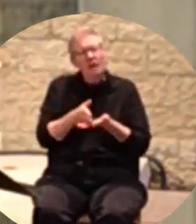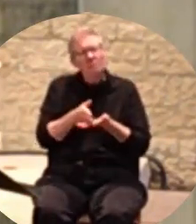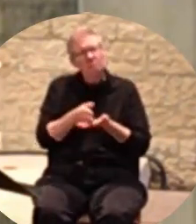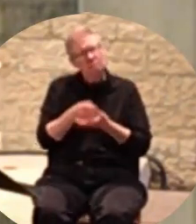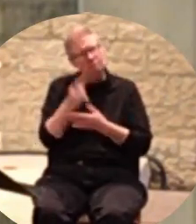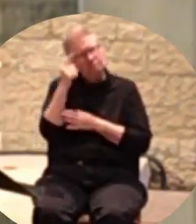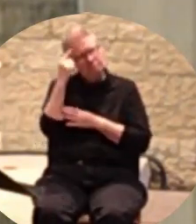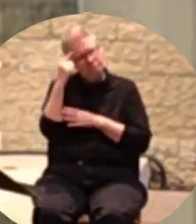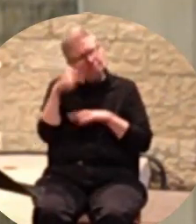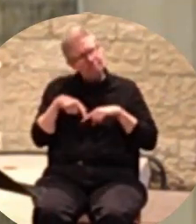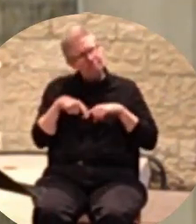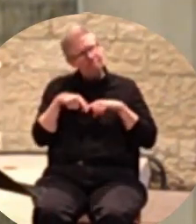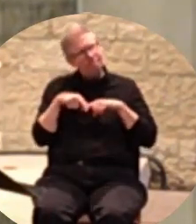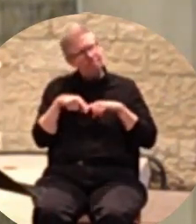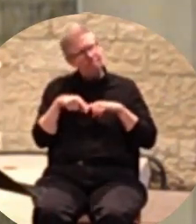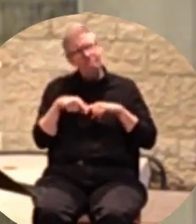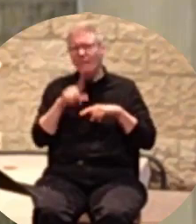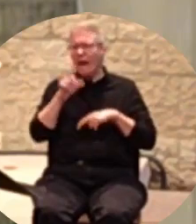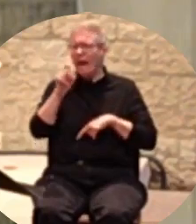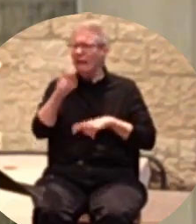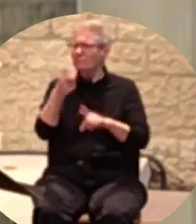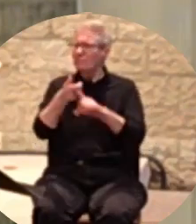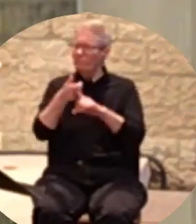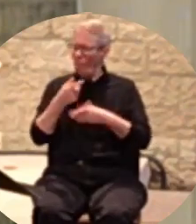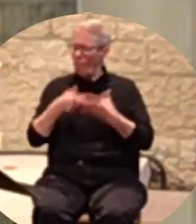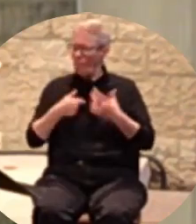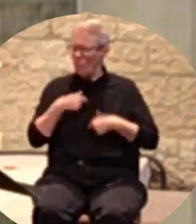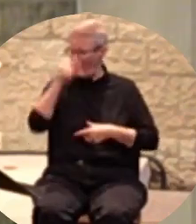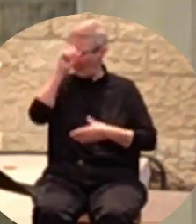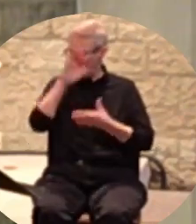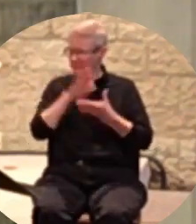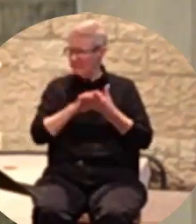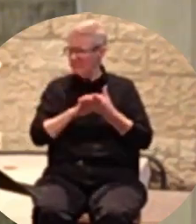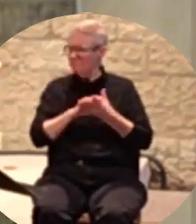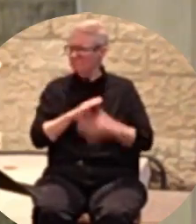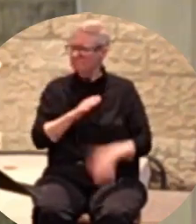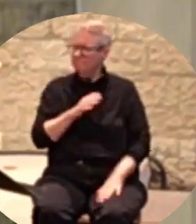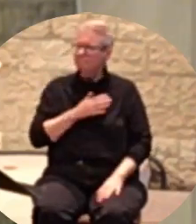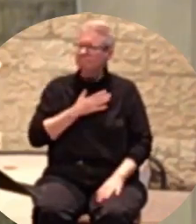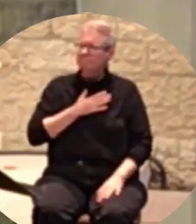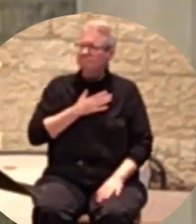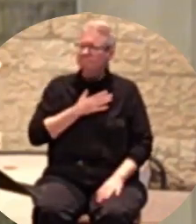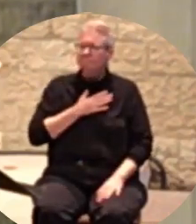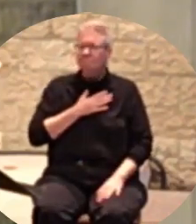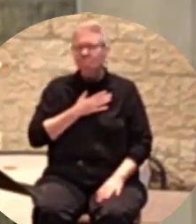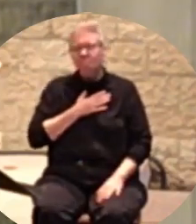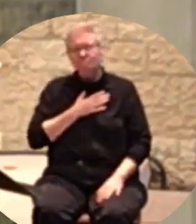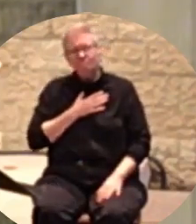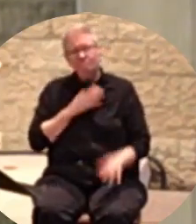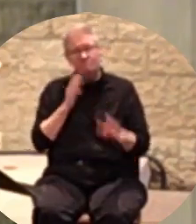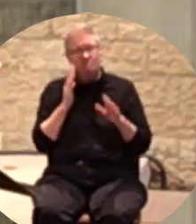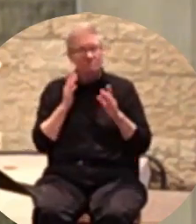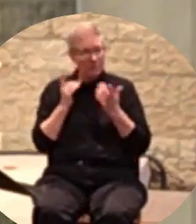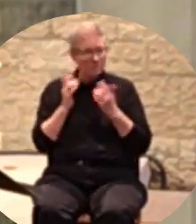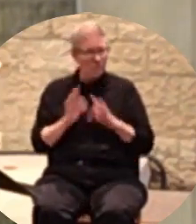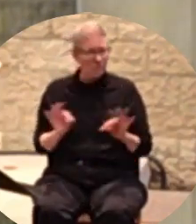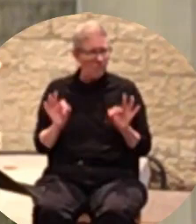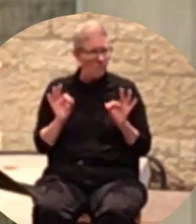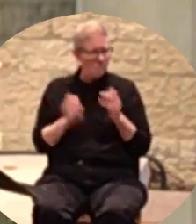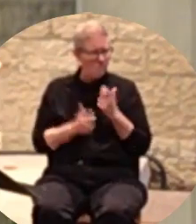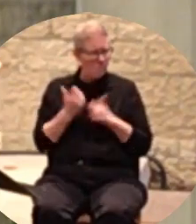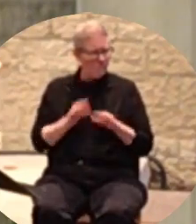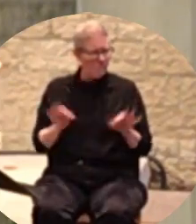what do I believe? What do I believe about this? But the important thing about this, I believe, is